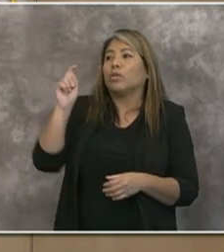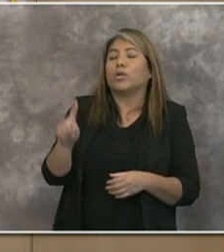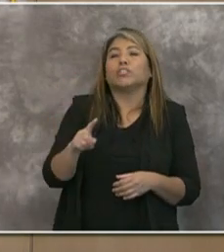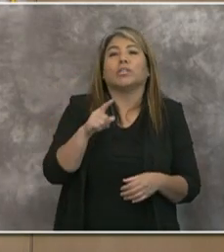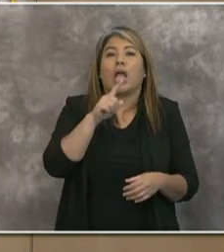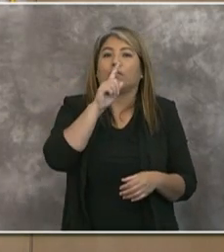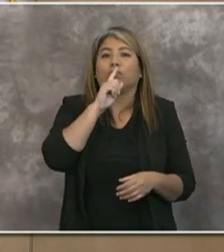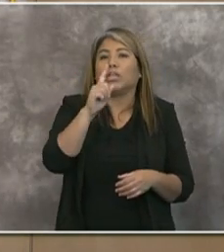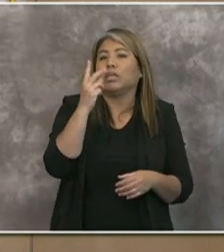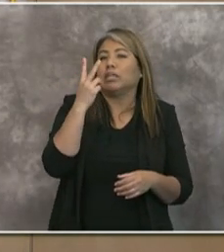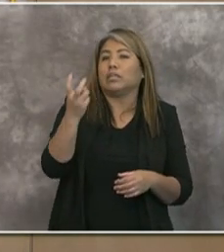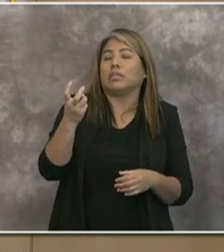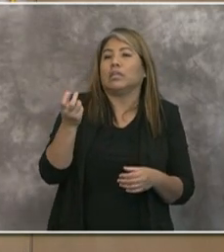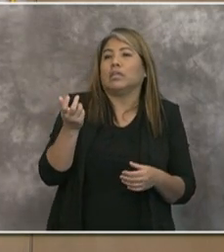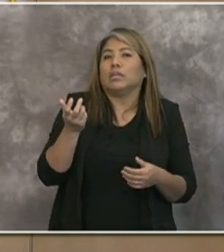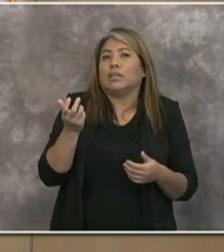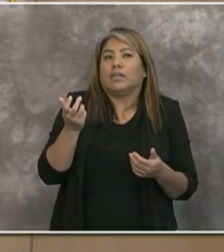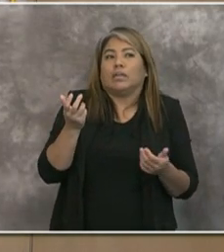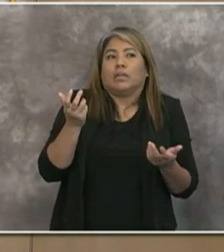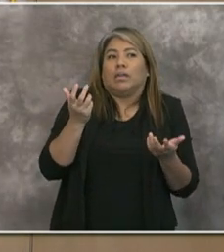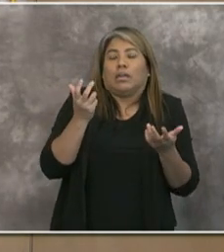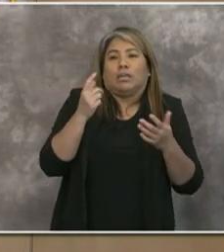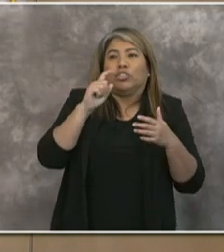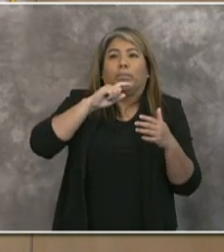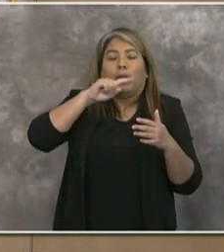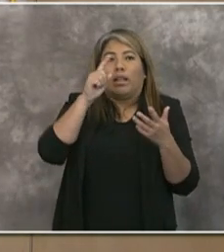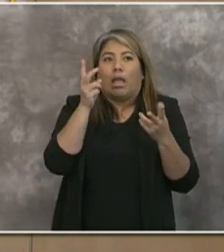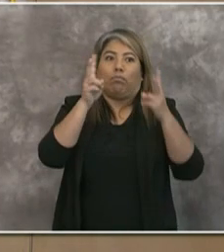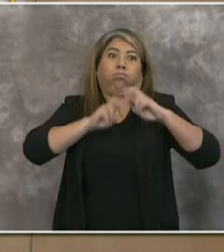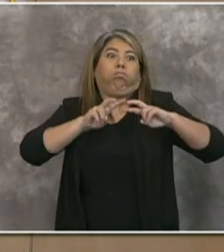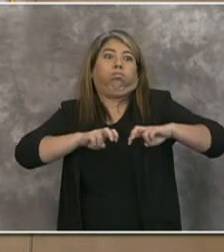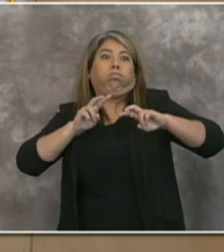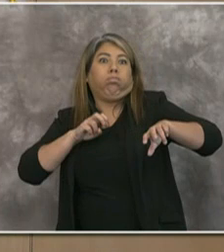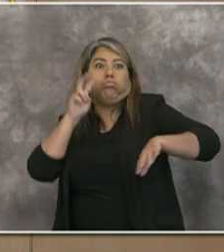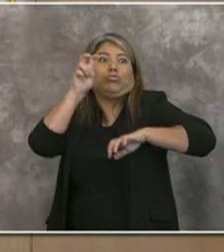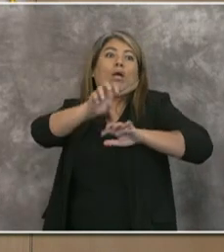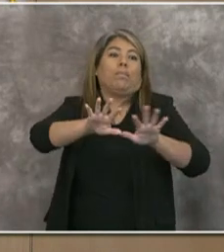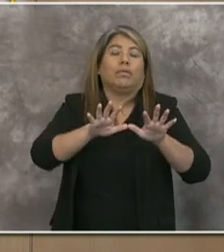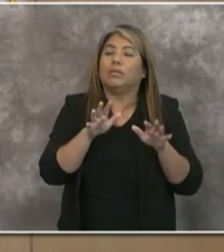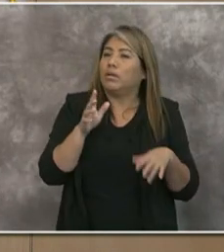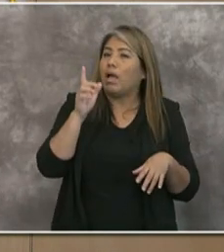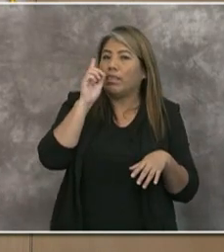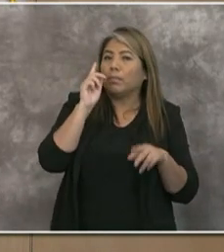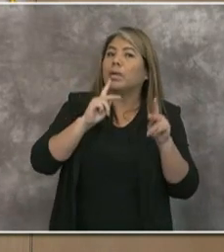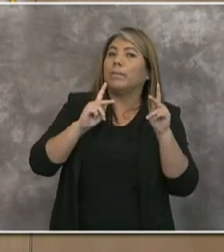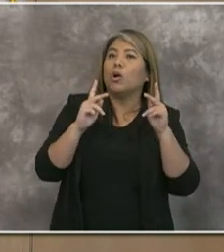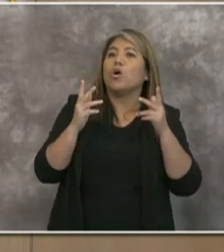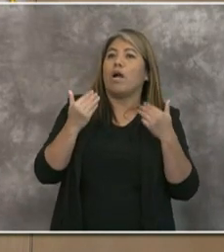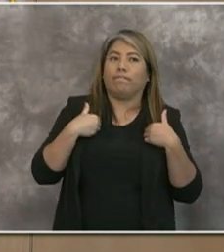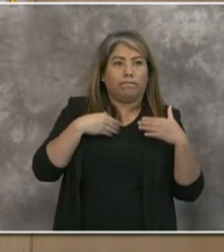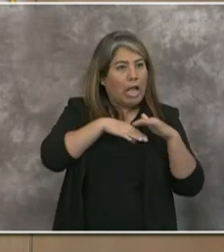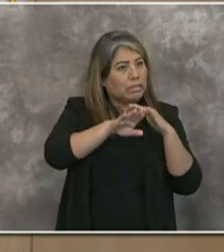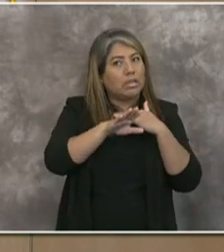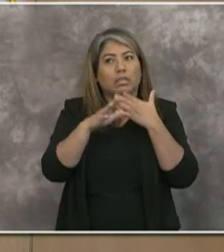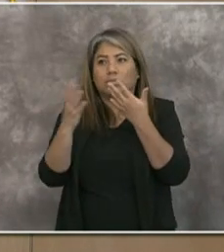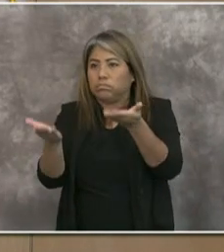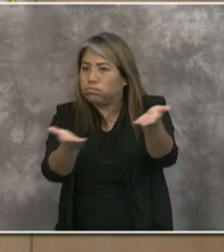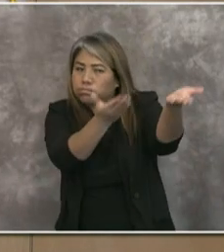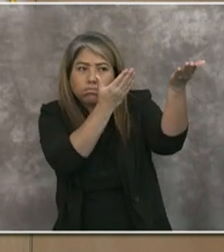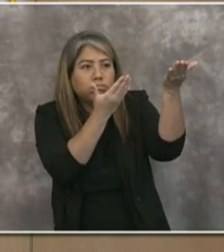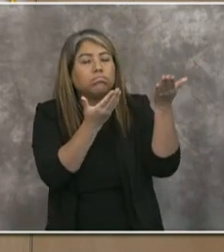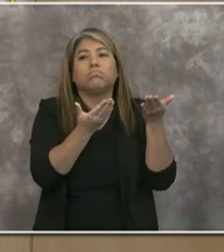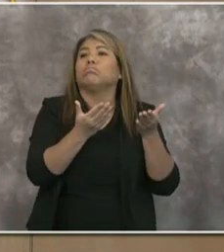I really don't think much should be read into that. People have access and they go and get